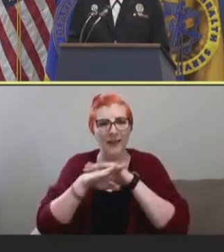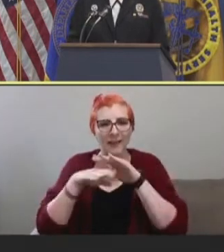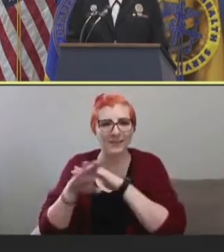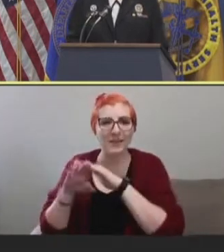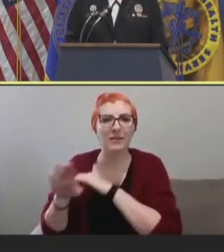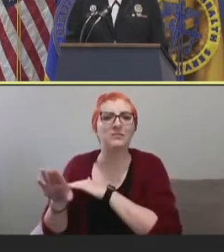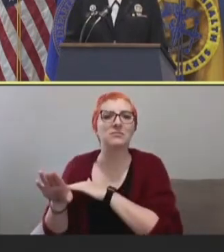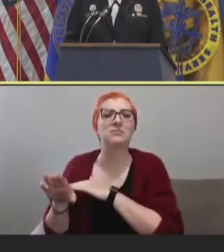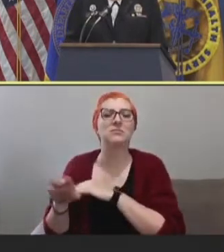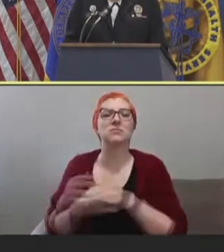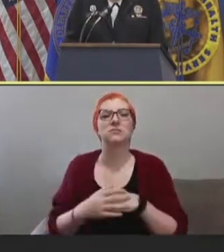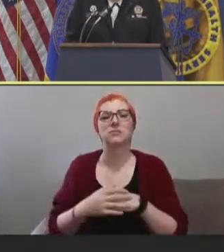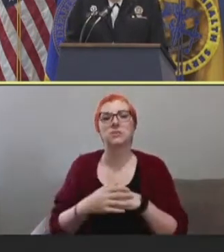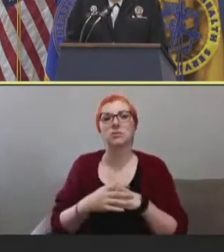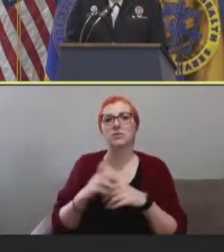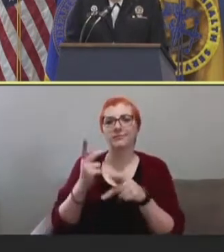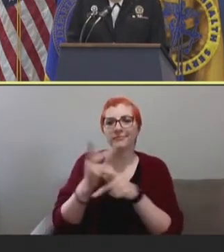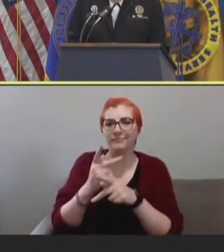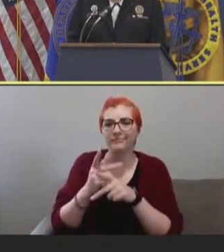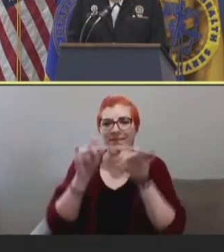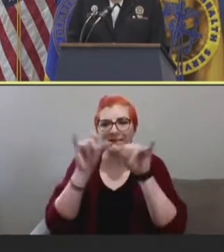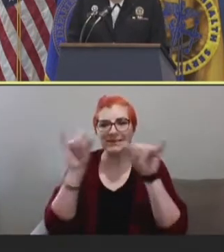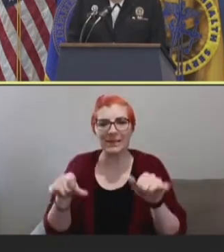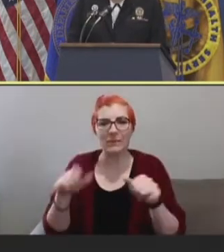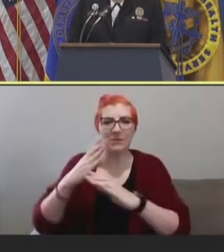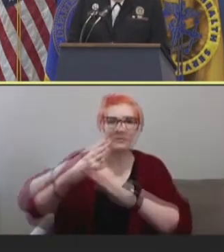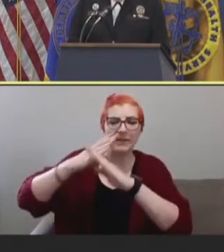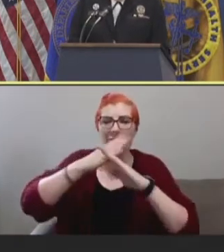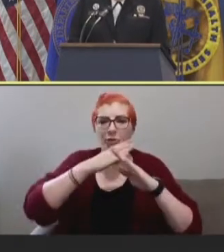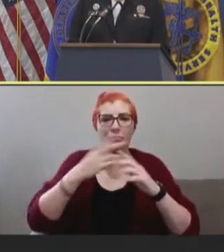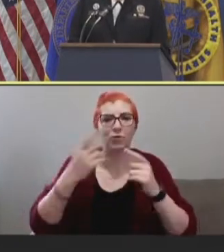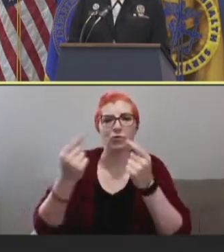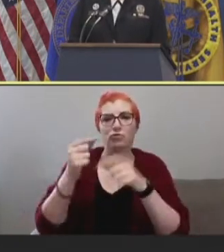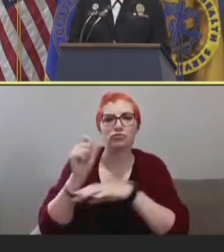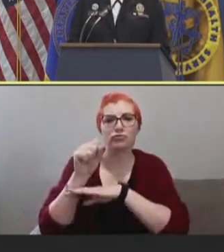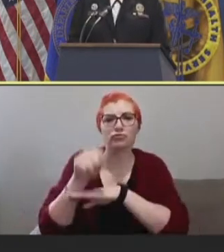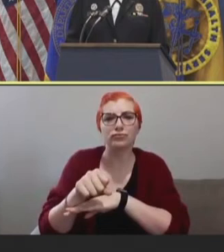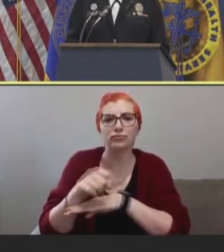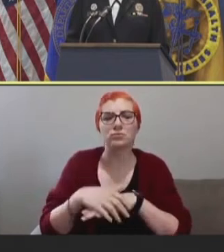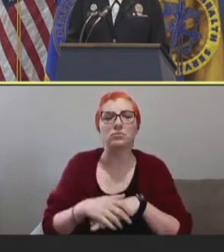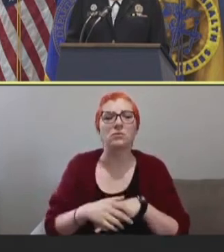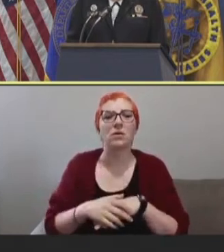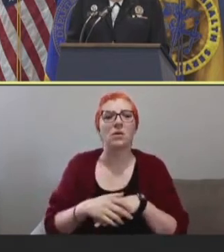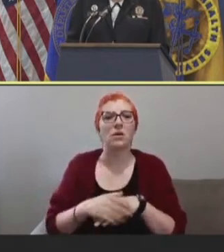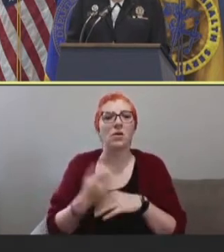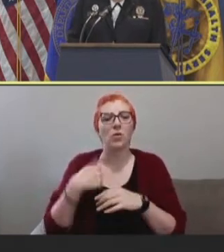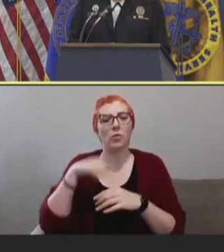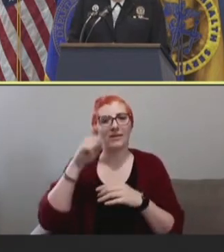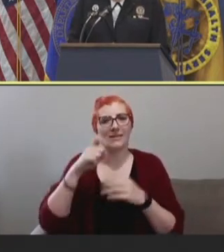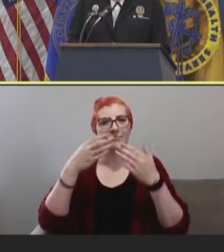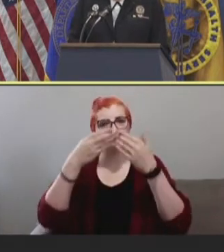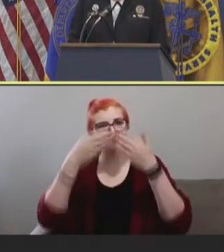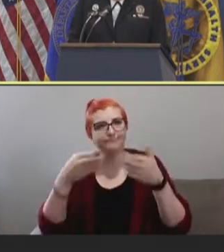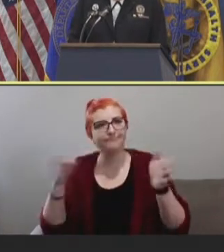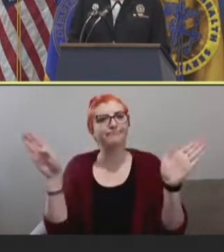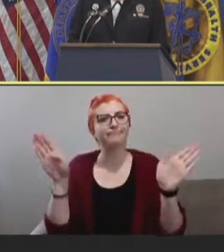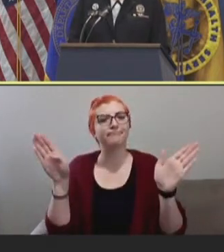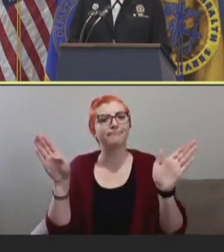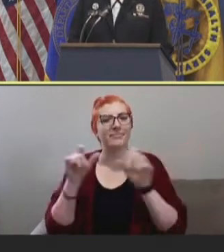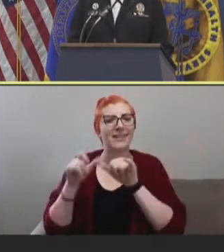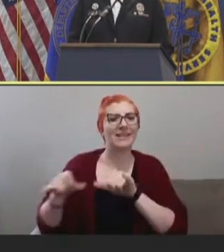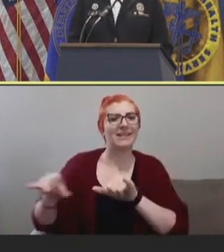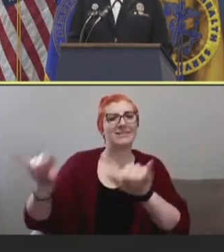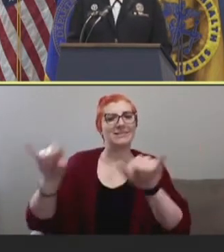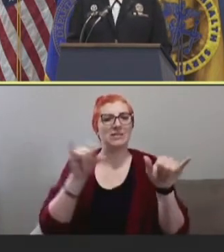systemic barriers to vaccinations, we need to stay focused and consistent in our messages and actions to